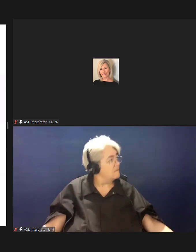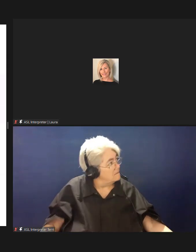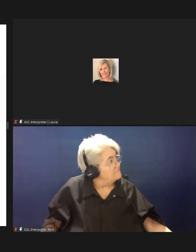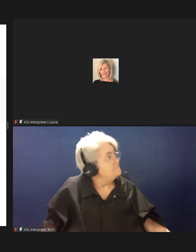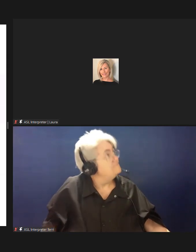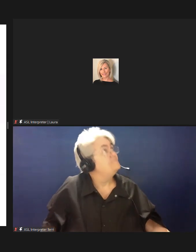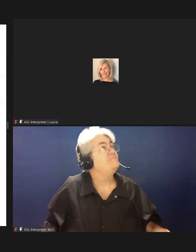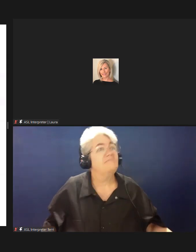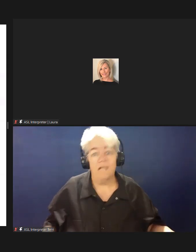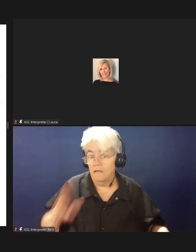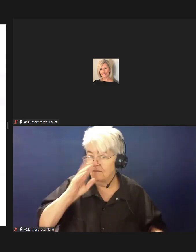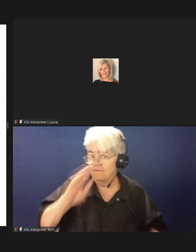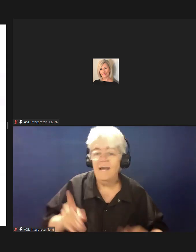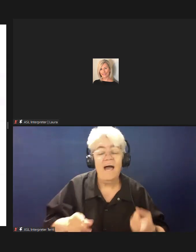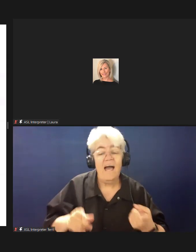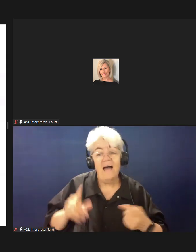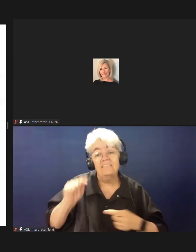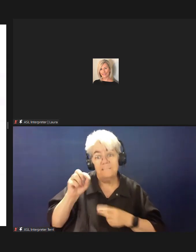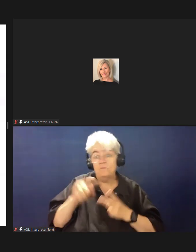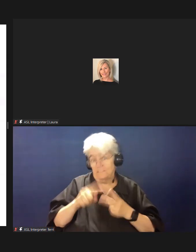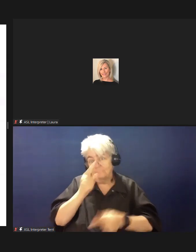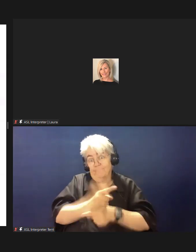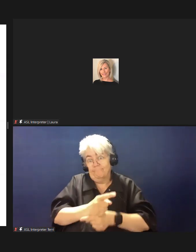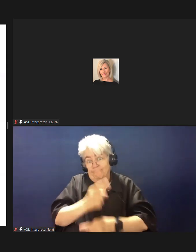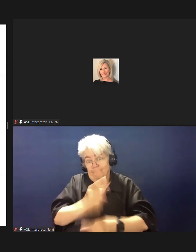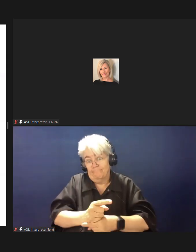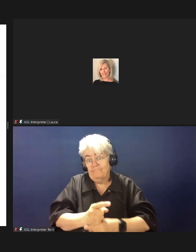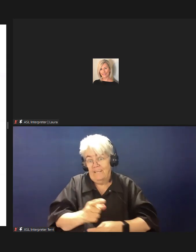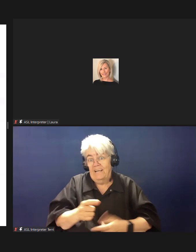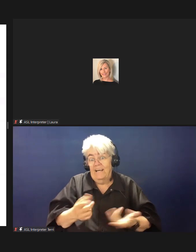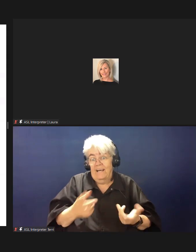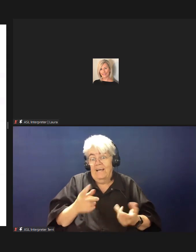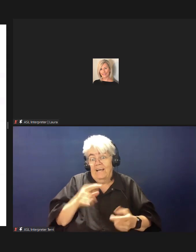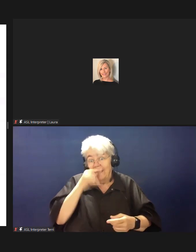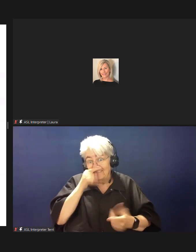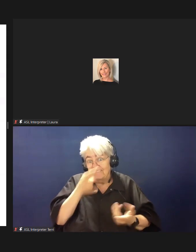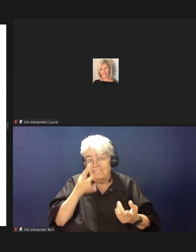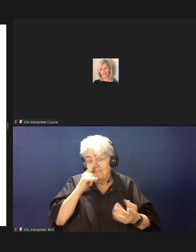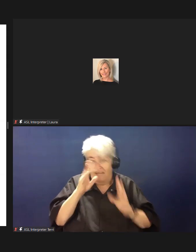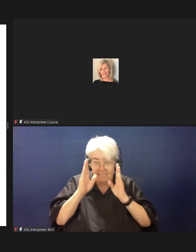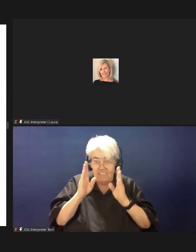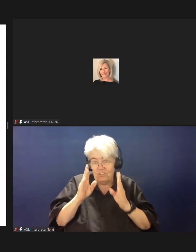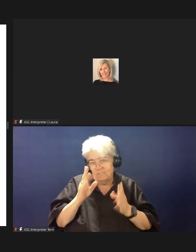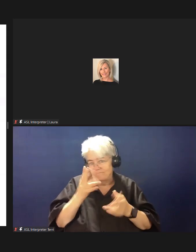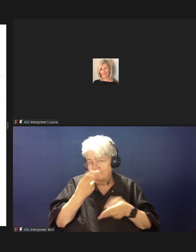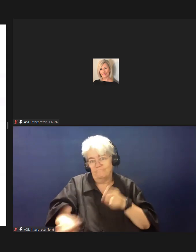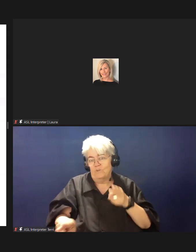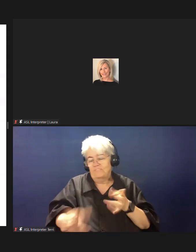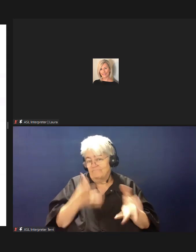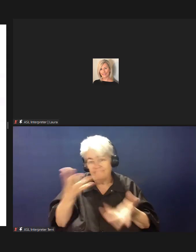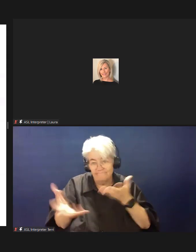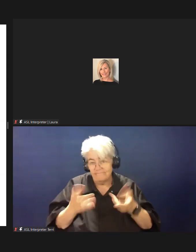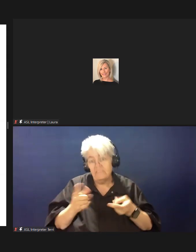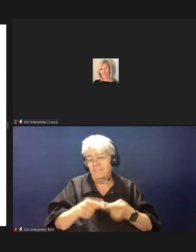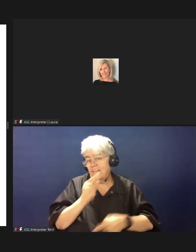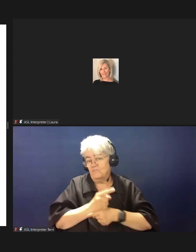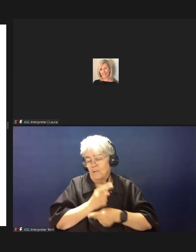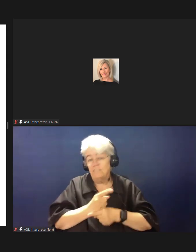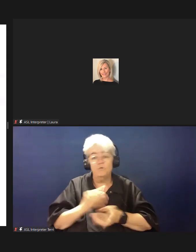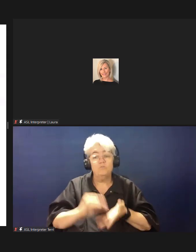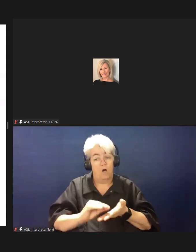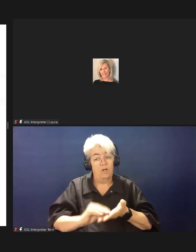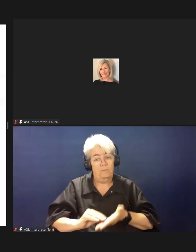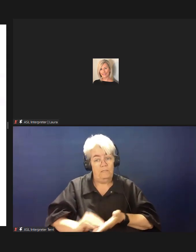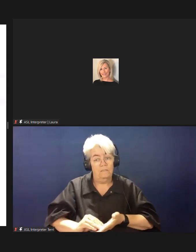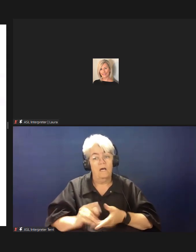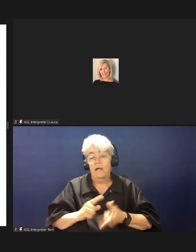absolutely happen. So if it does, be sure to document as far as you got, and then you can do one of several things. You could use your